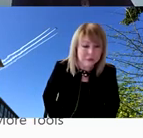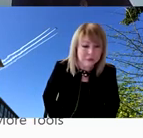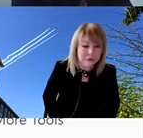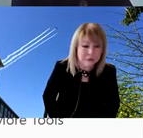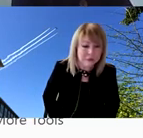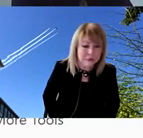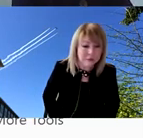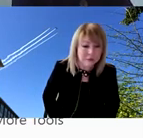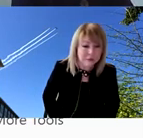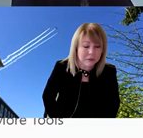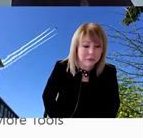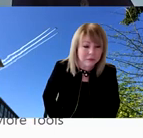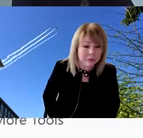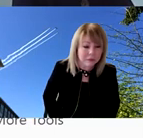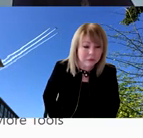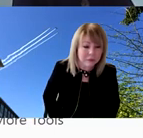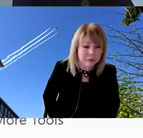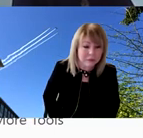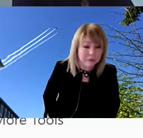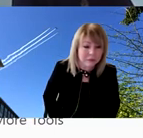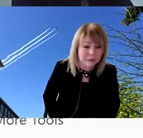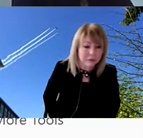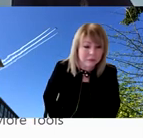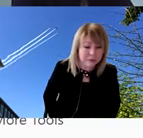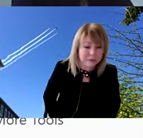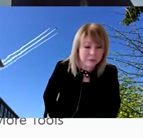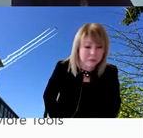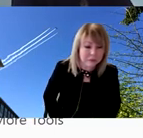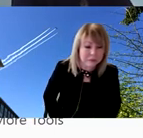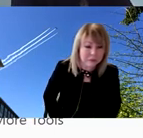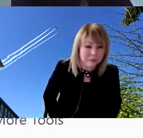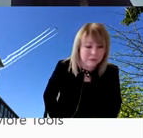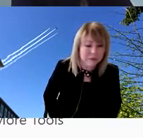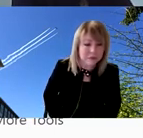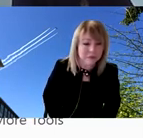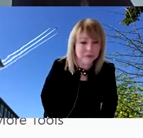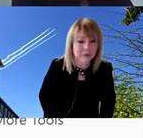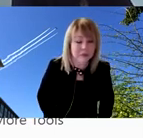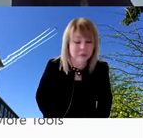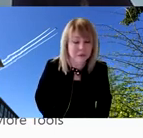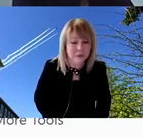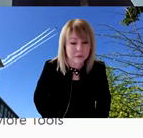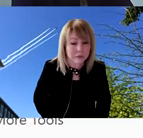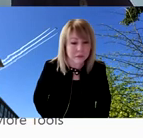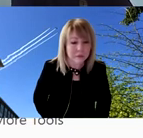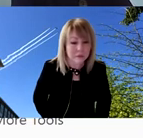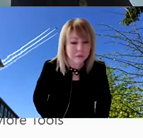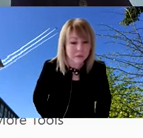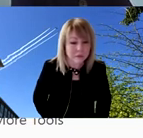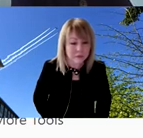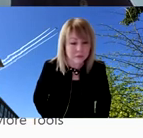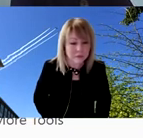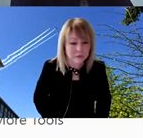underlie our work today, and the experience of harm, the experiences of systemic racism,